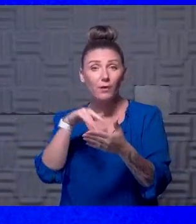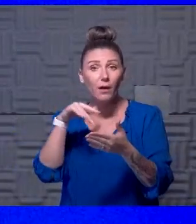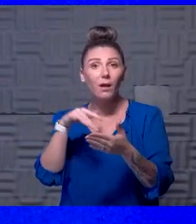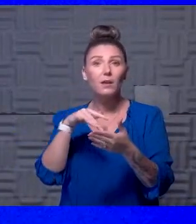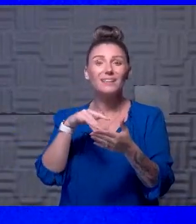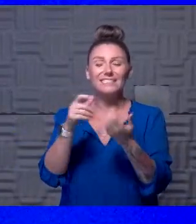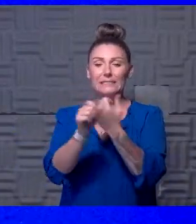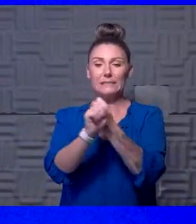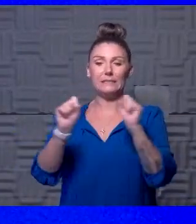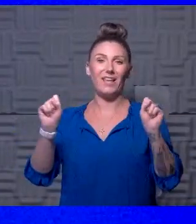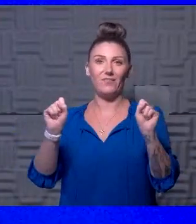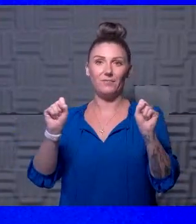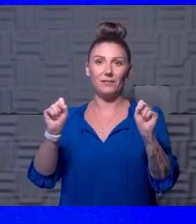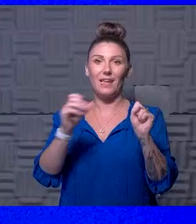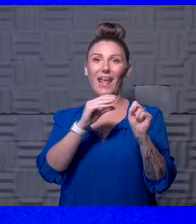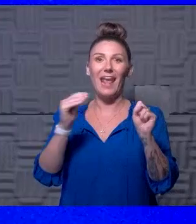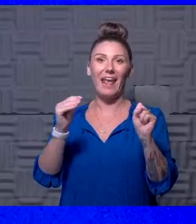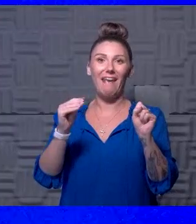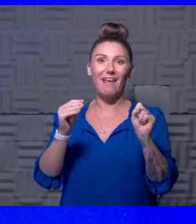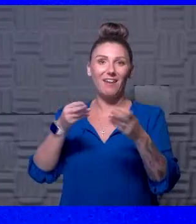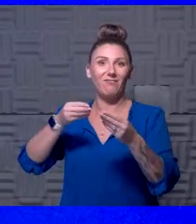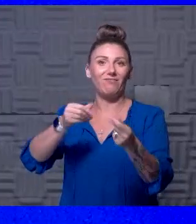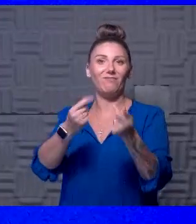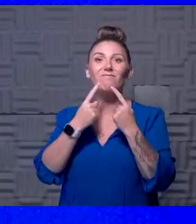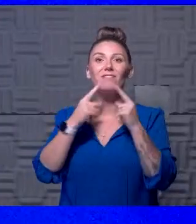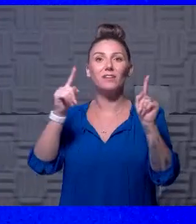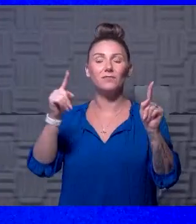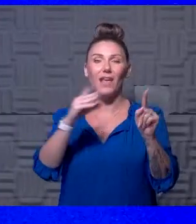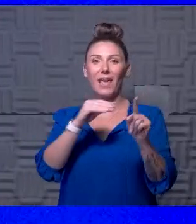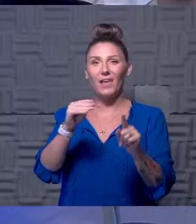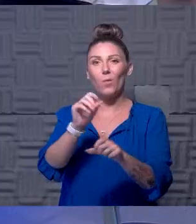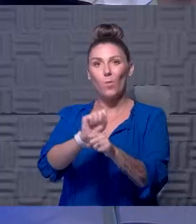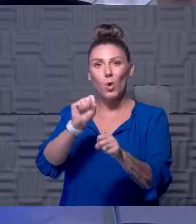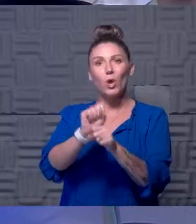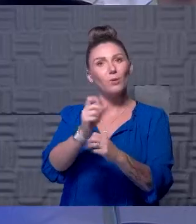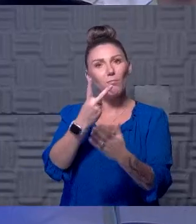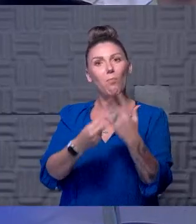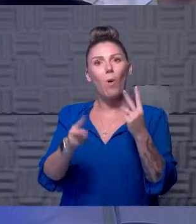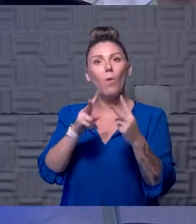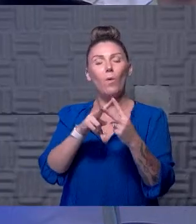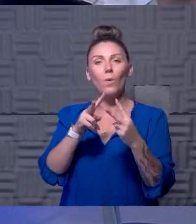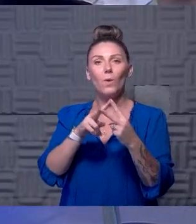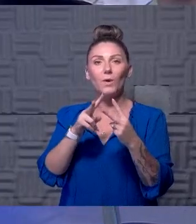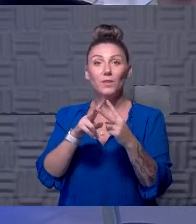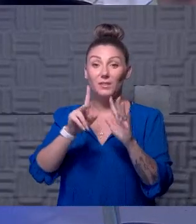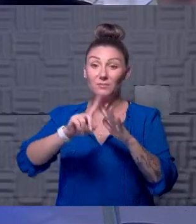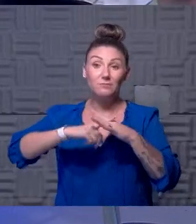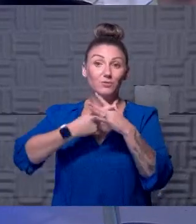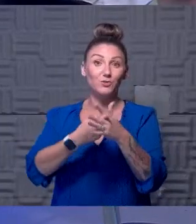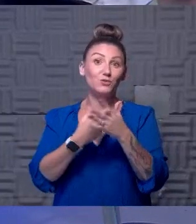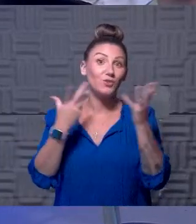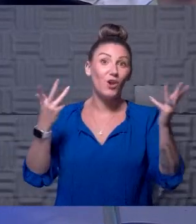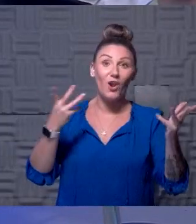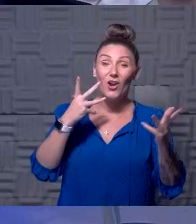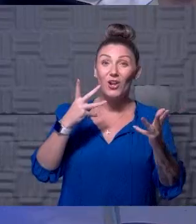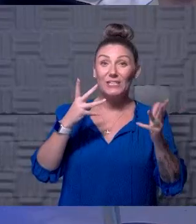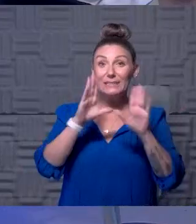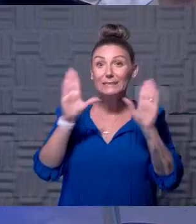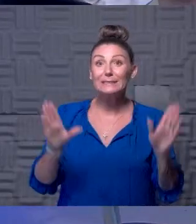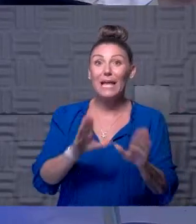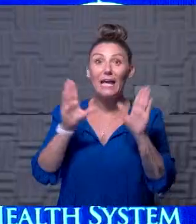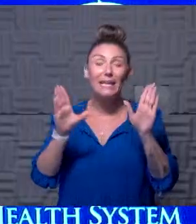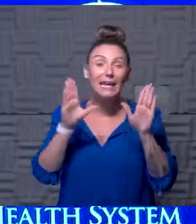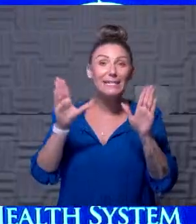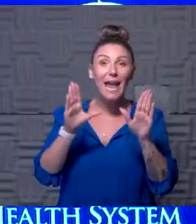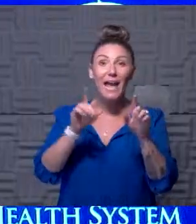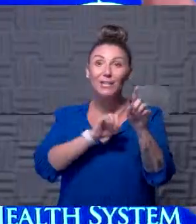been safety as well as efficacy, and so they are working on those things as well. Yeah, and watch a little Star Trek Sunday night, so I'm all about that warp